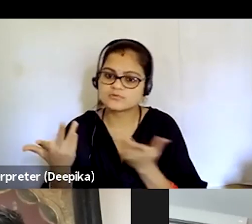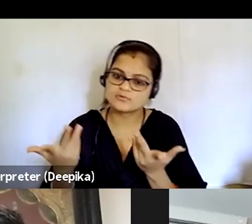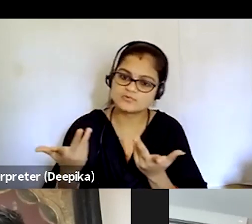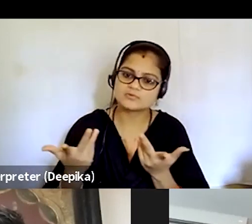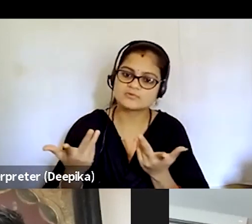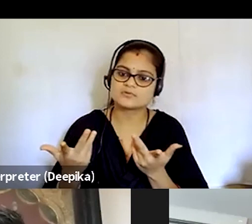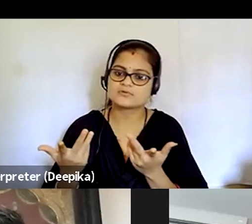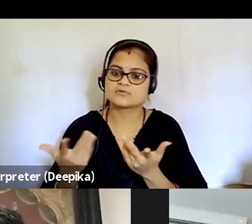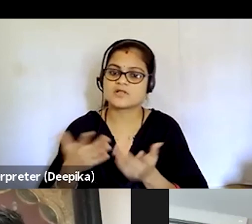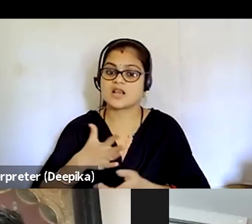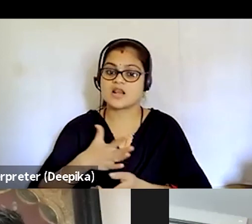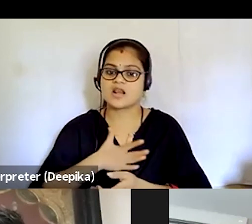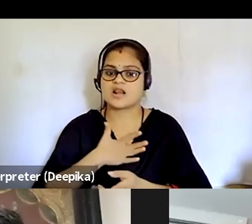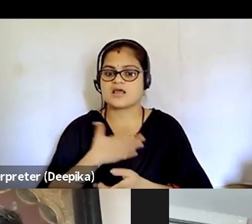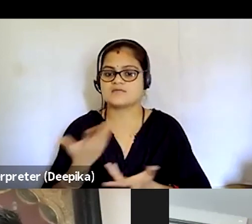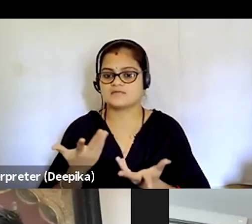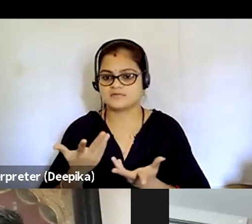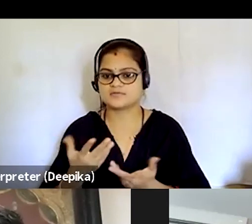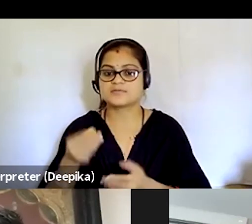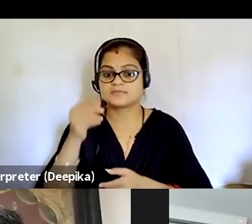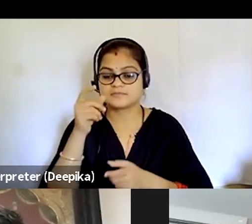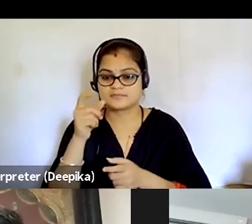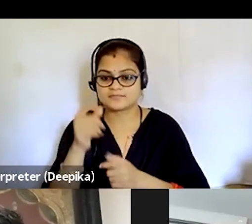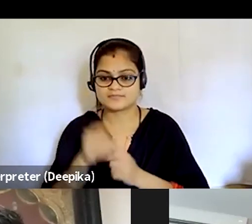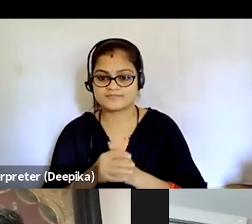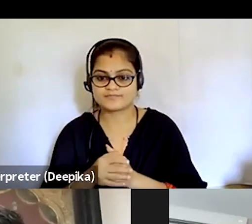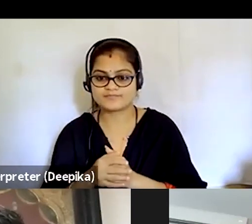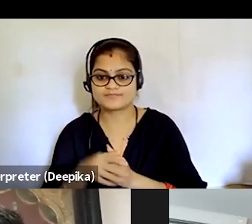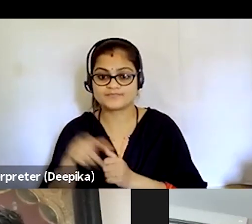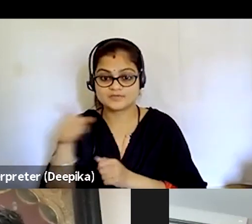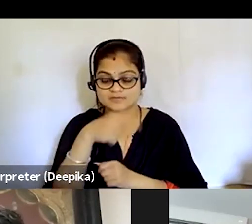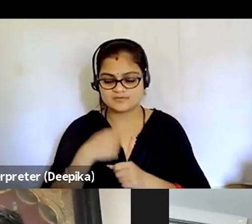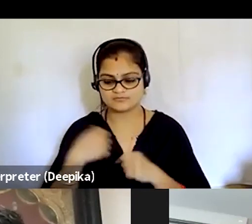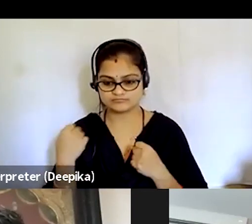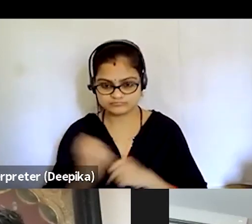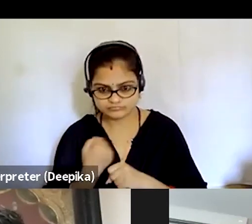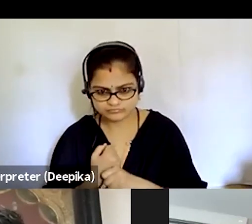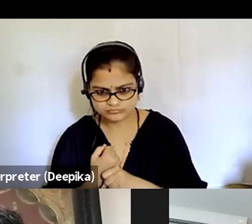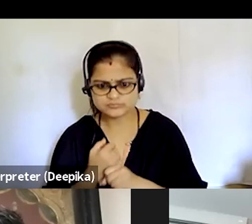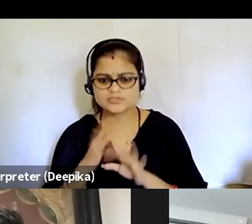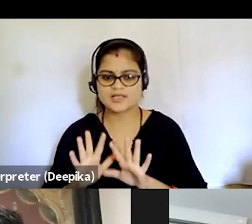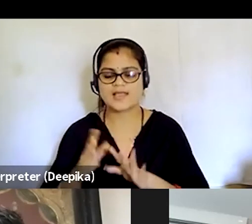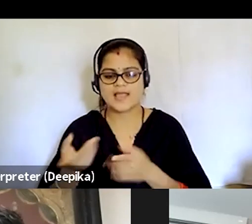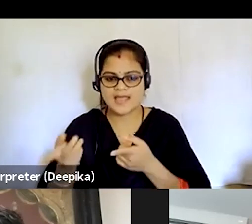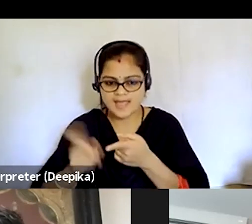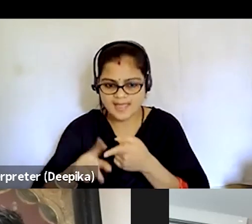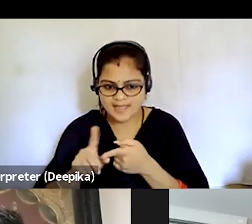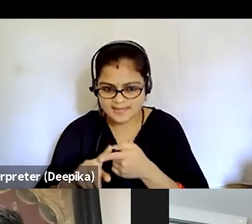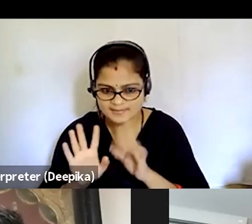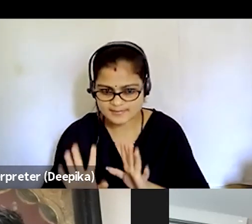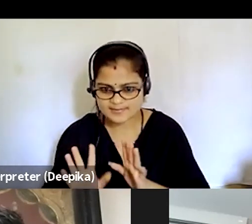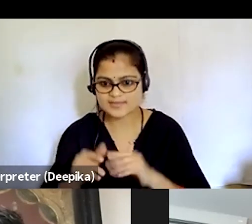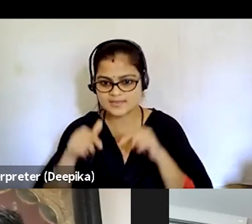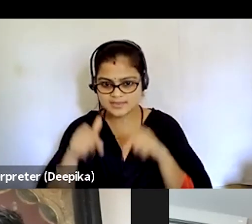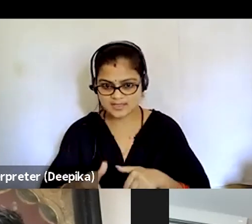only live music. But Right. each one of us is making an effort to see that it's up there and happening. As of